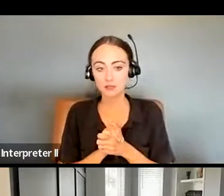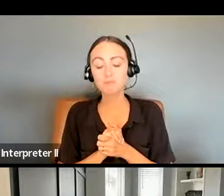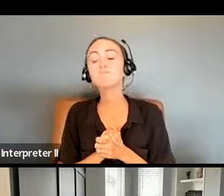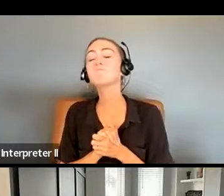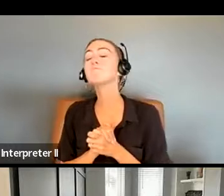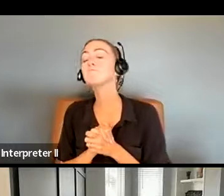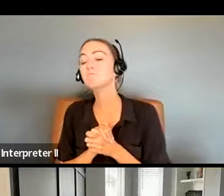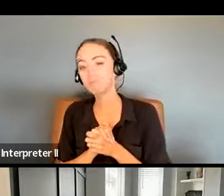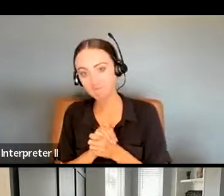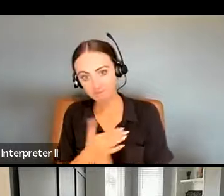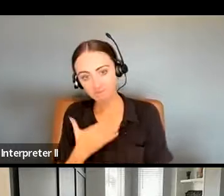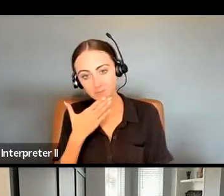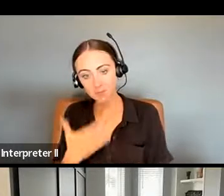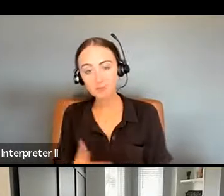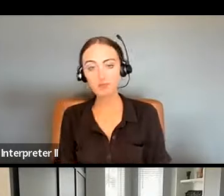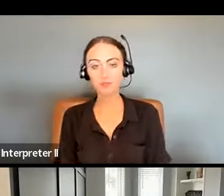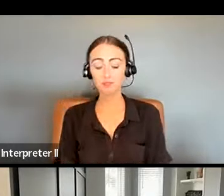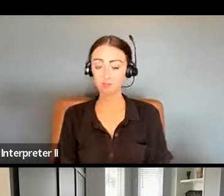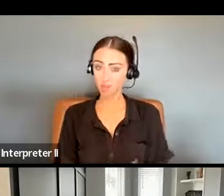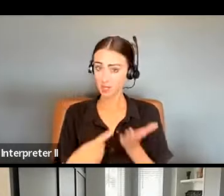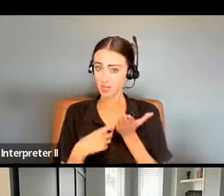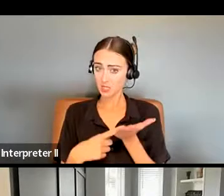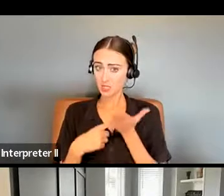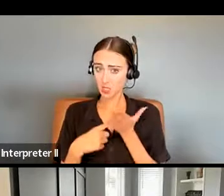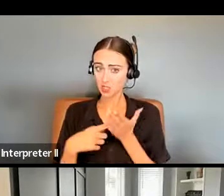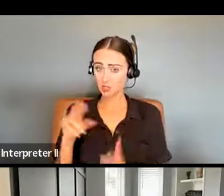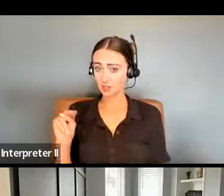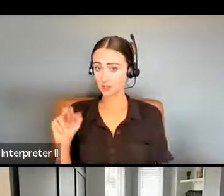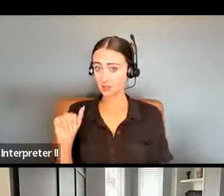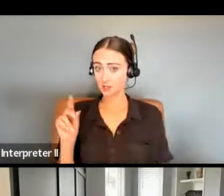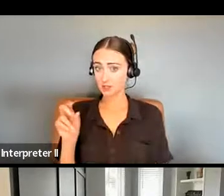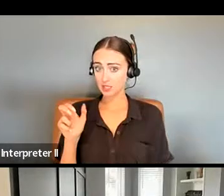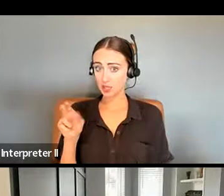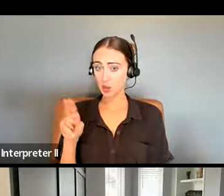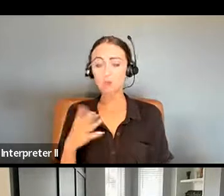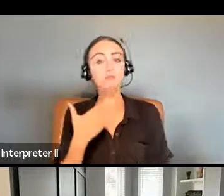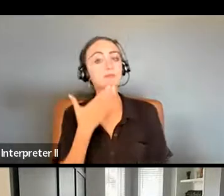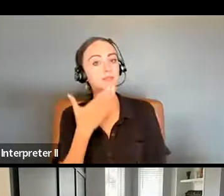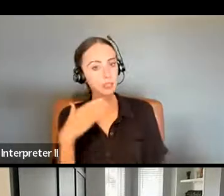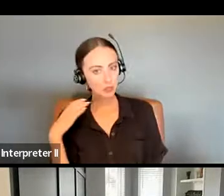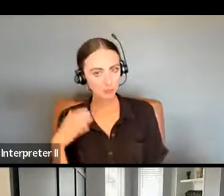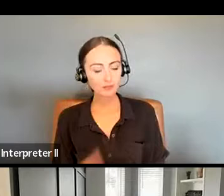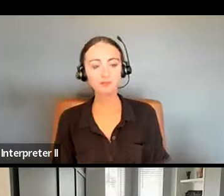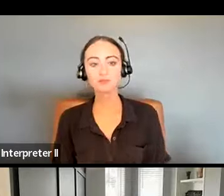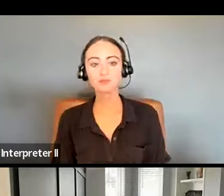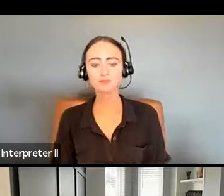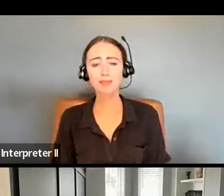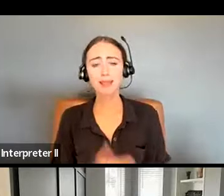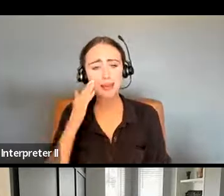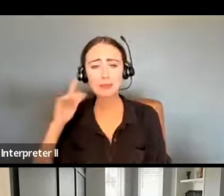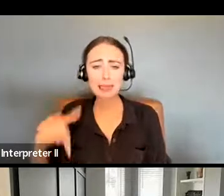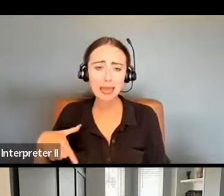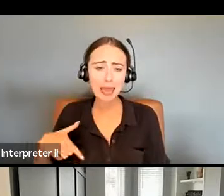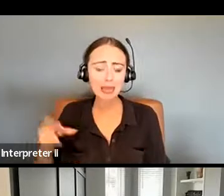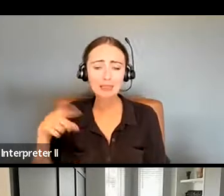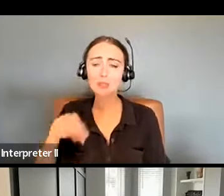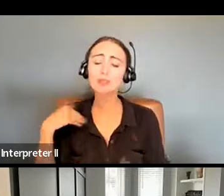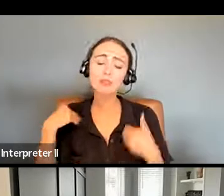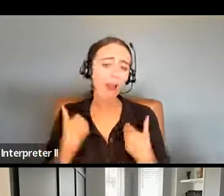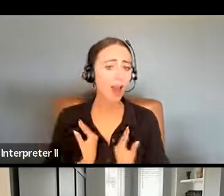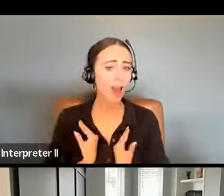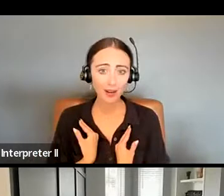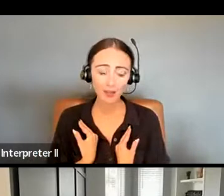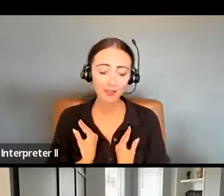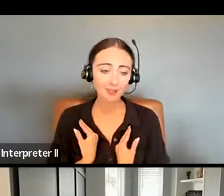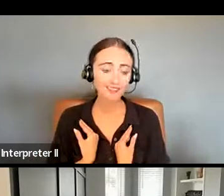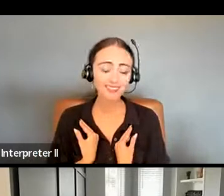Thank you. Discussion, Councilmember Nadeau. Thank you, Chairman. It's late and I know everybody's very tired, so